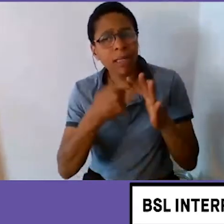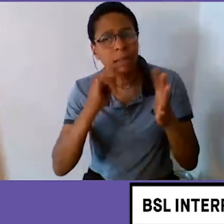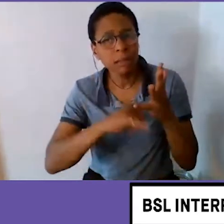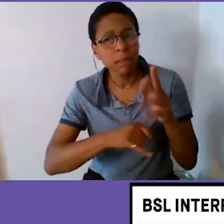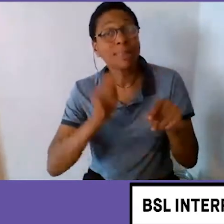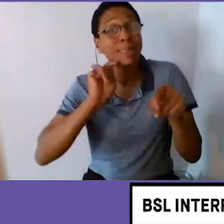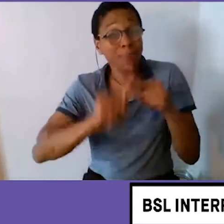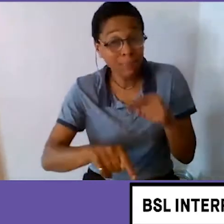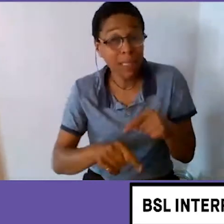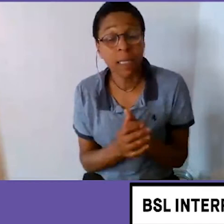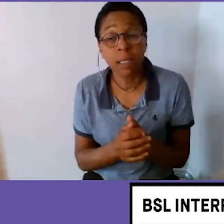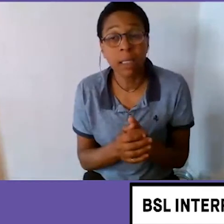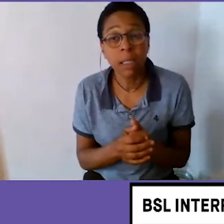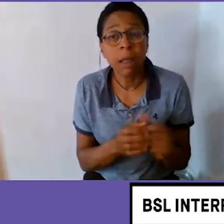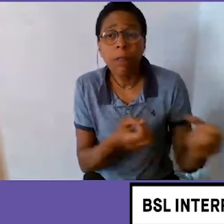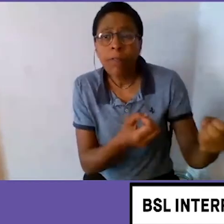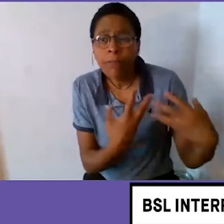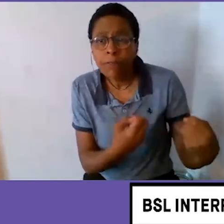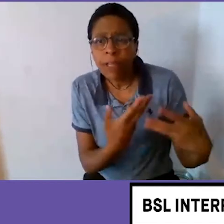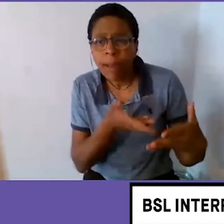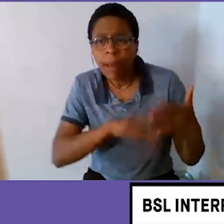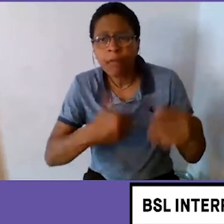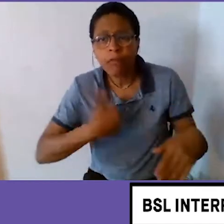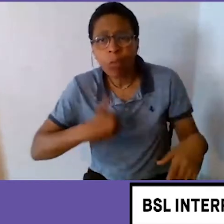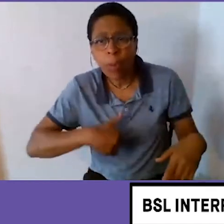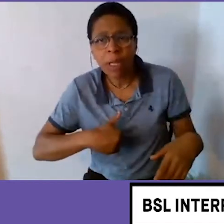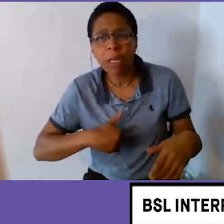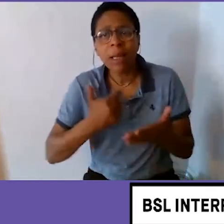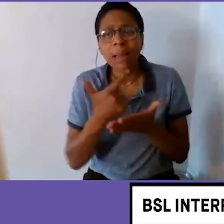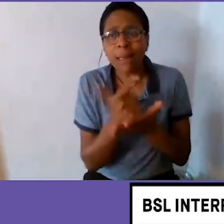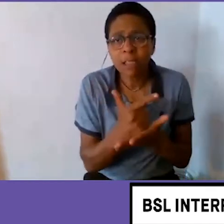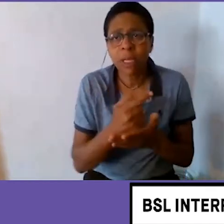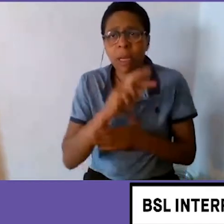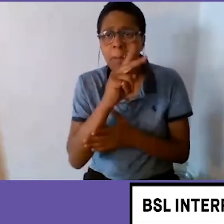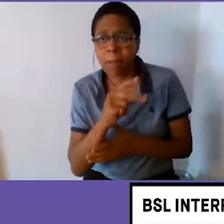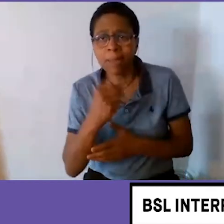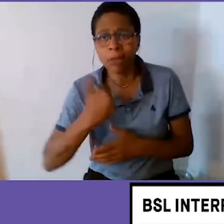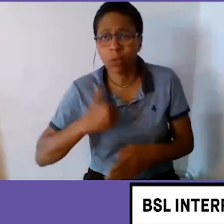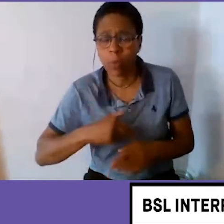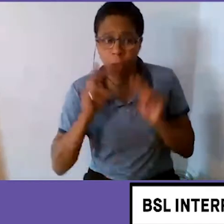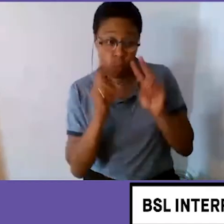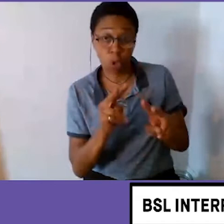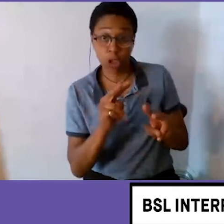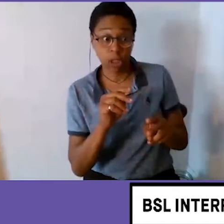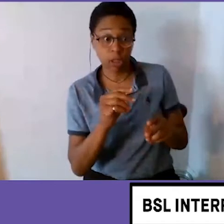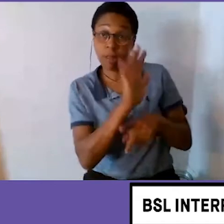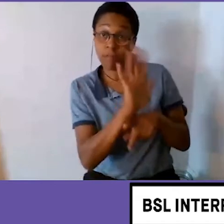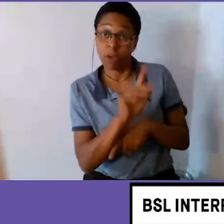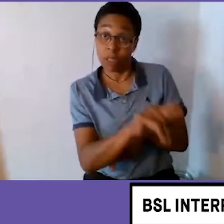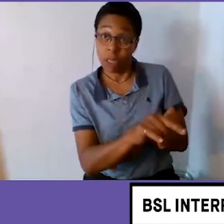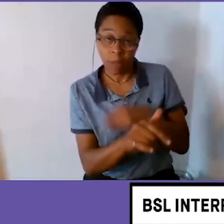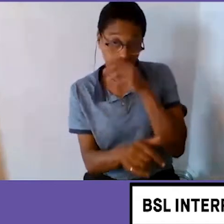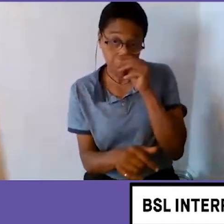from women, lesbian, bisexual women that have been watching the content, and their thoughts